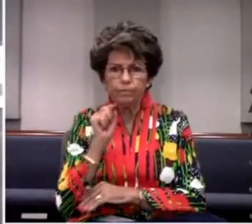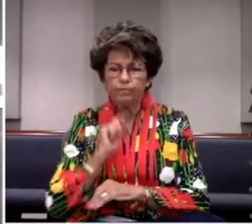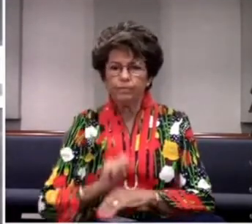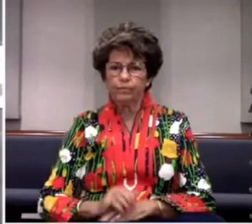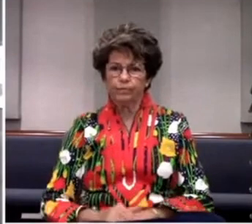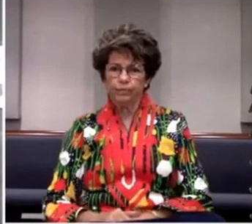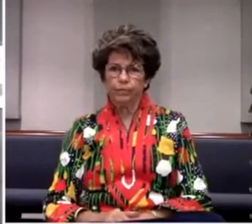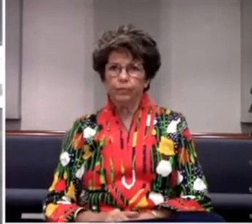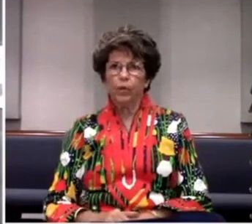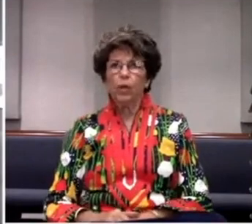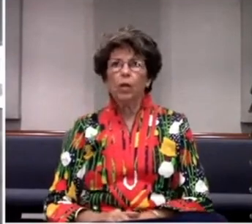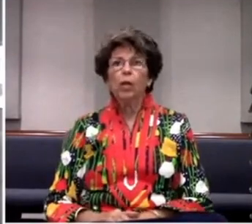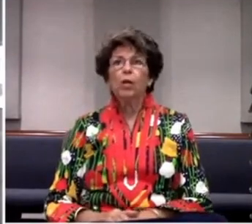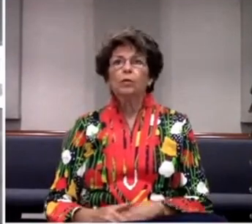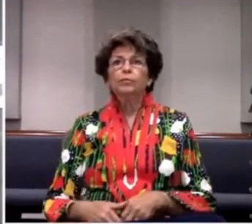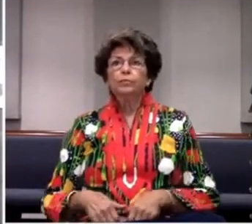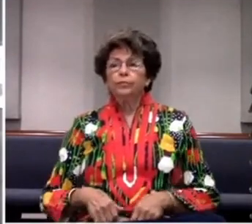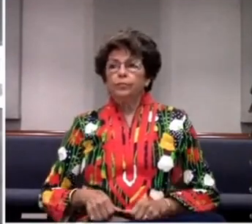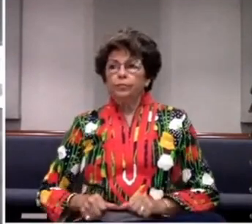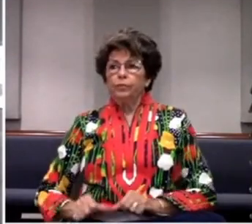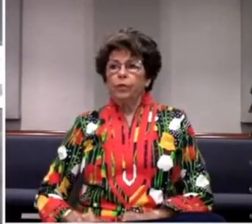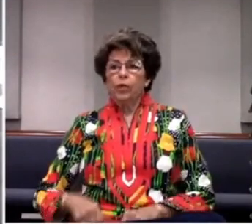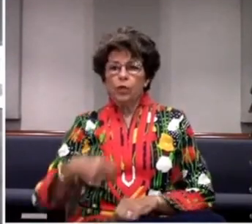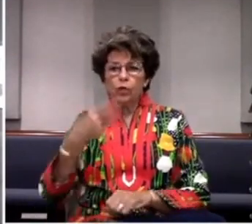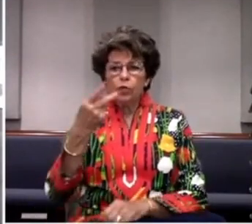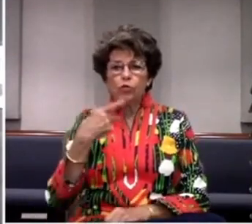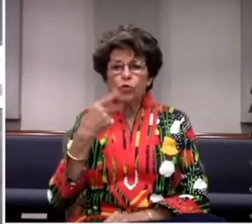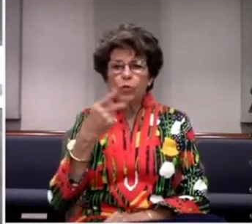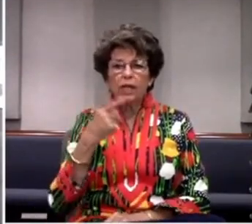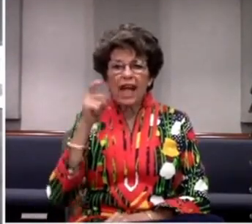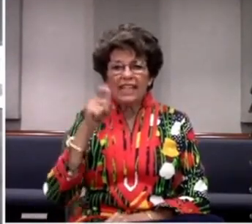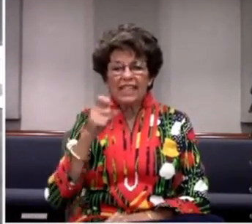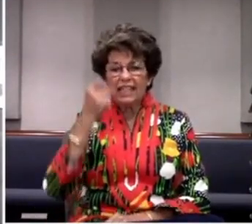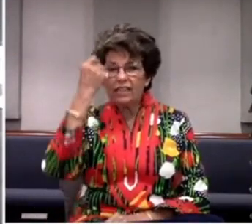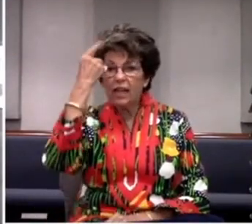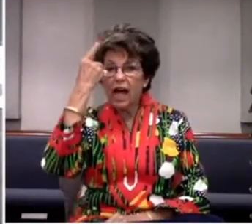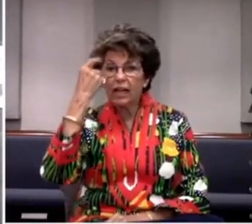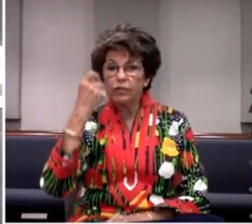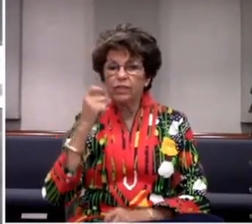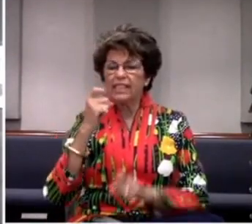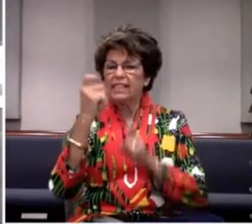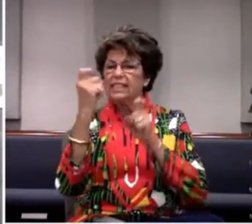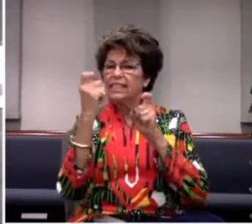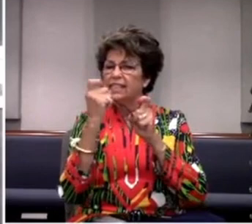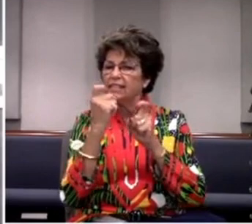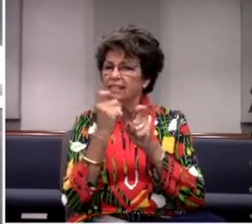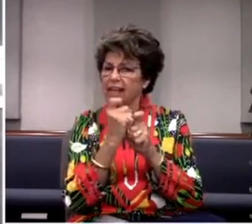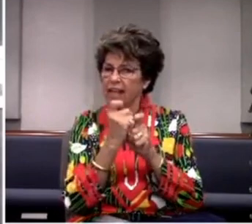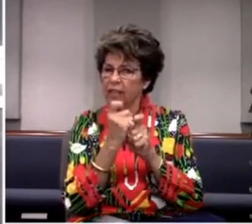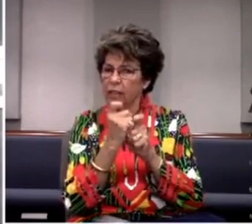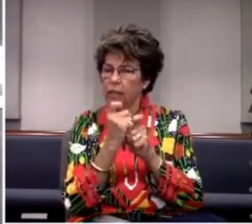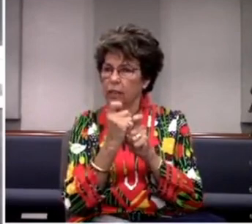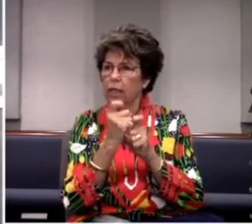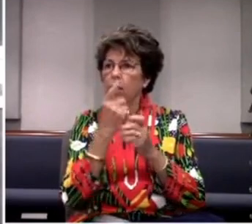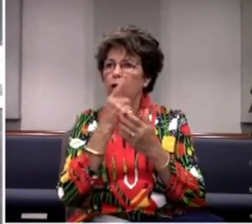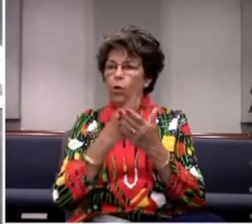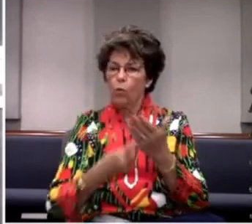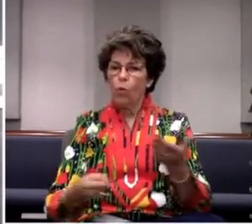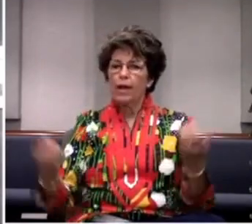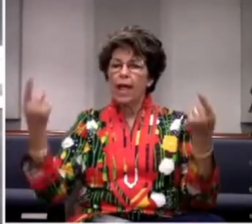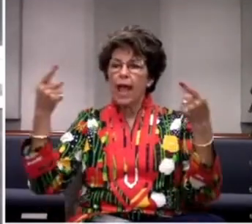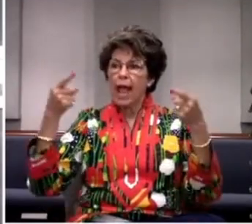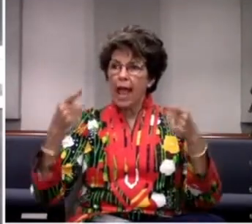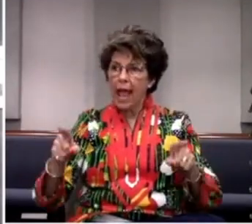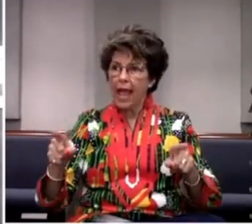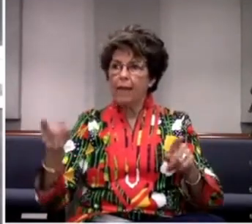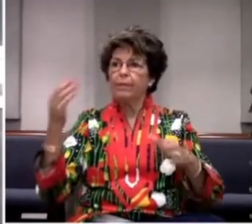this title so that you and I would understand exactly what happened in